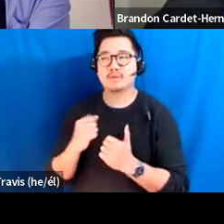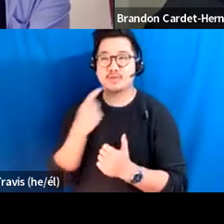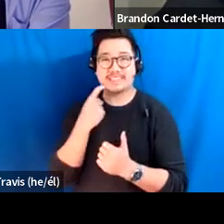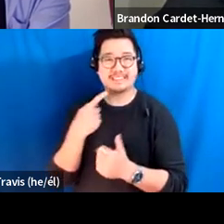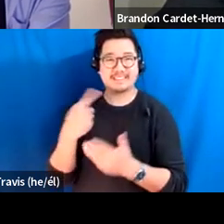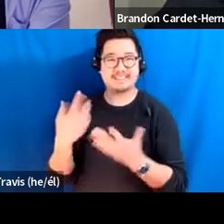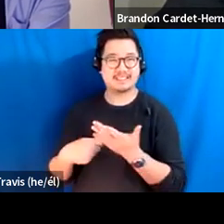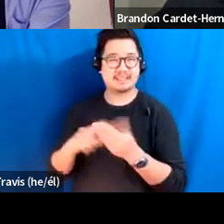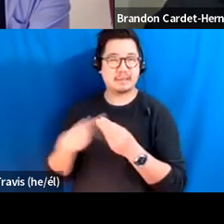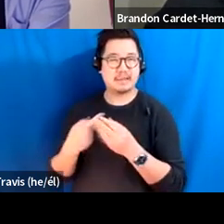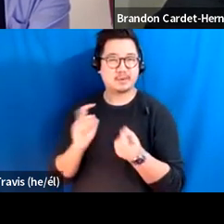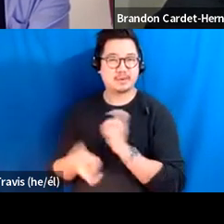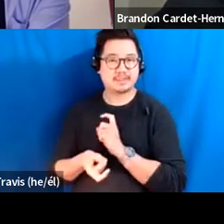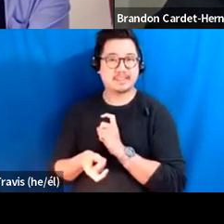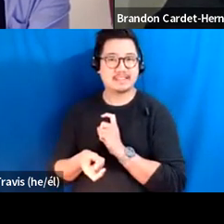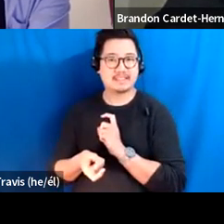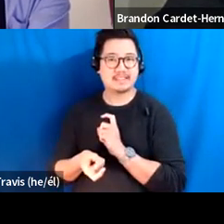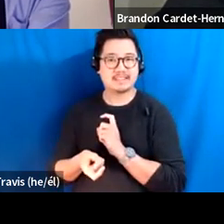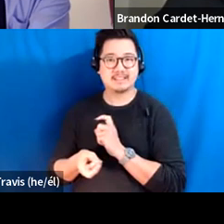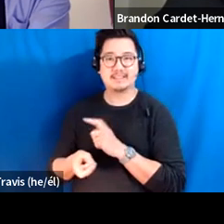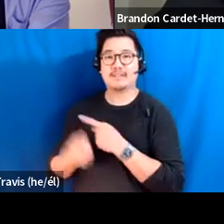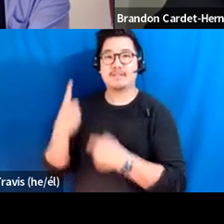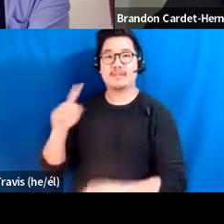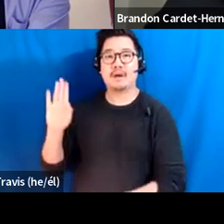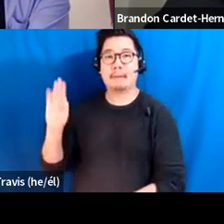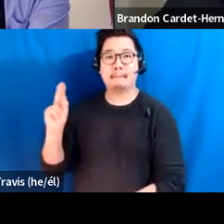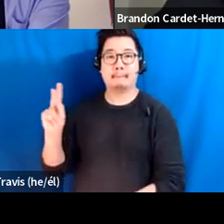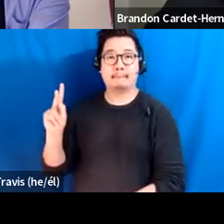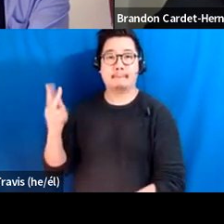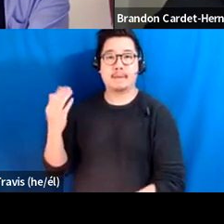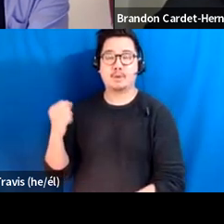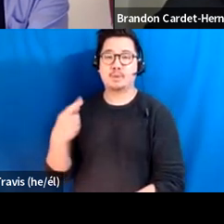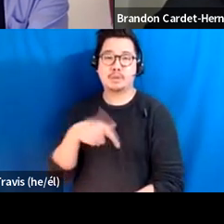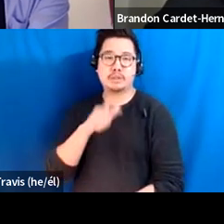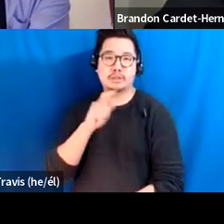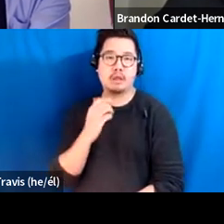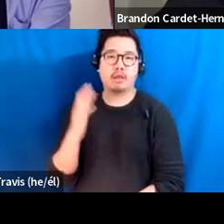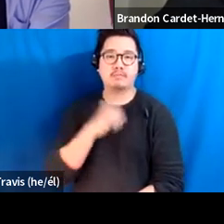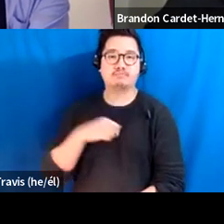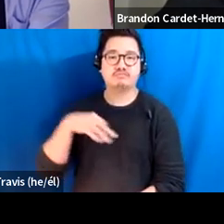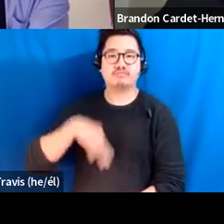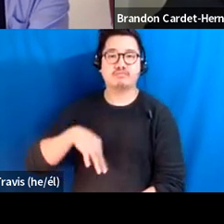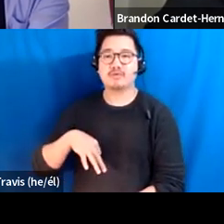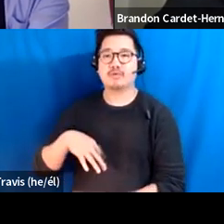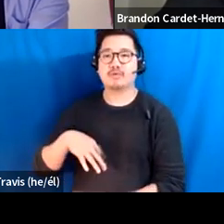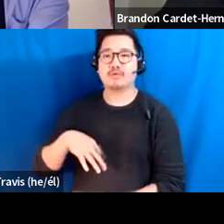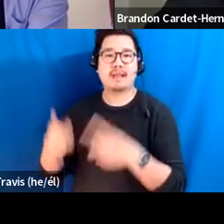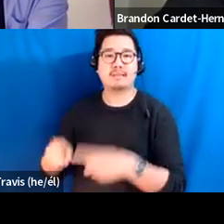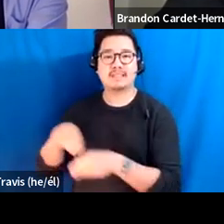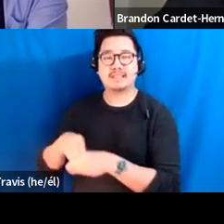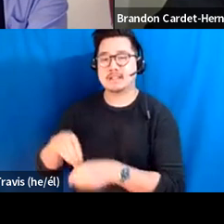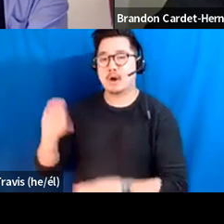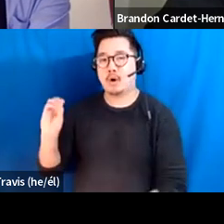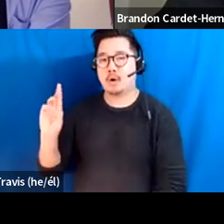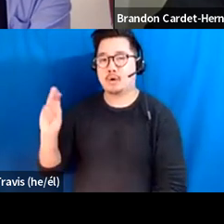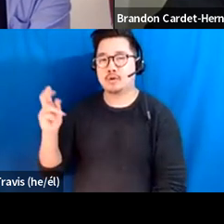um at um the burke let's not underestimate the transformation that happened at orchard gardens as i recall did that go from a level